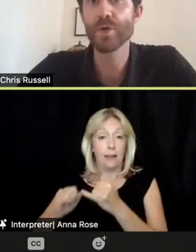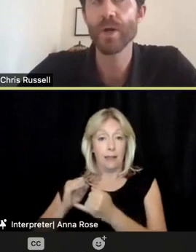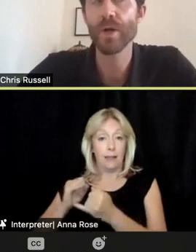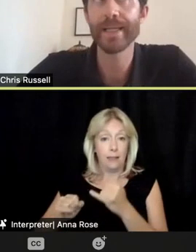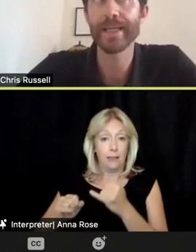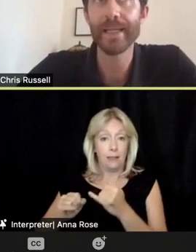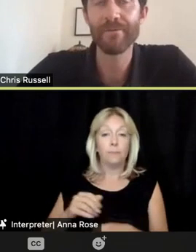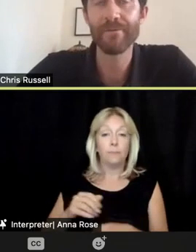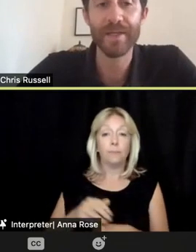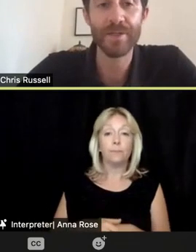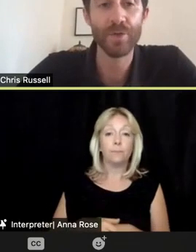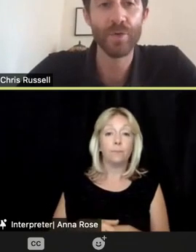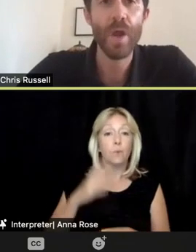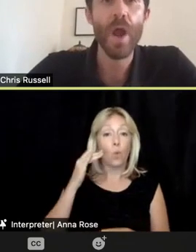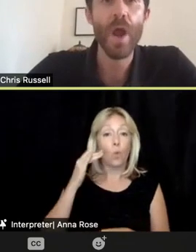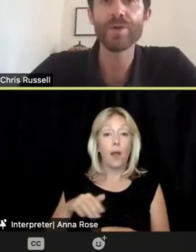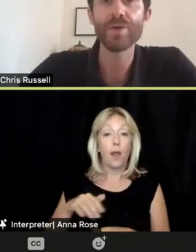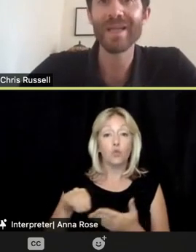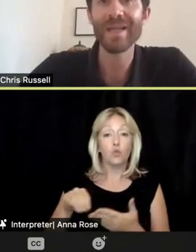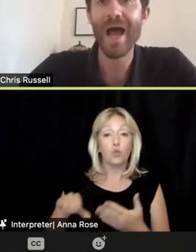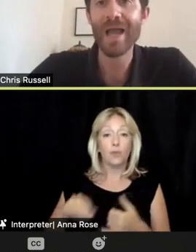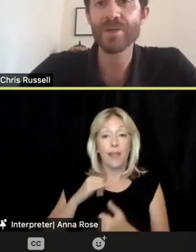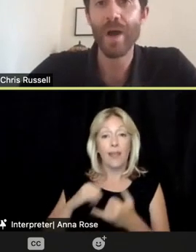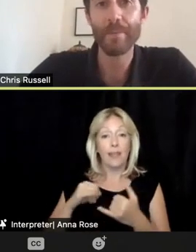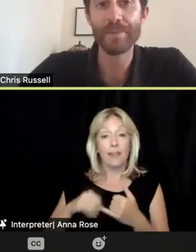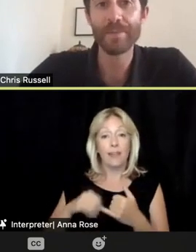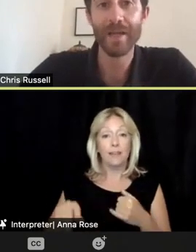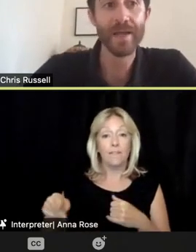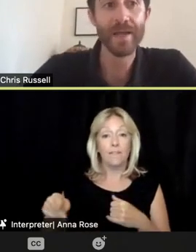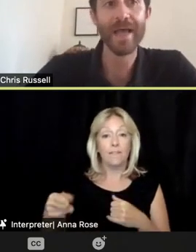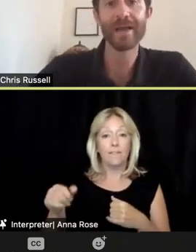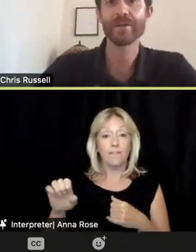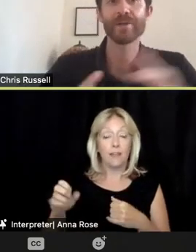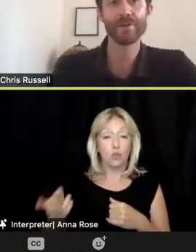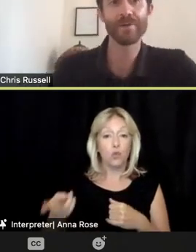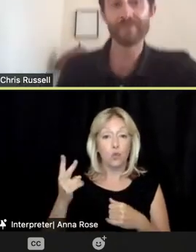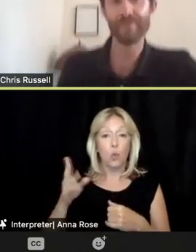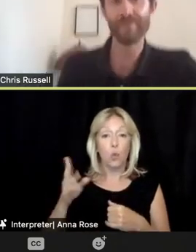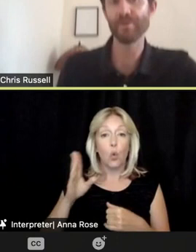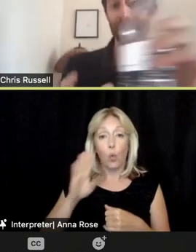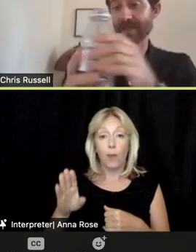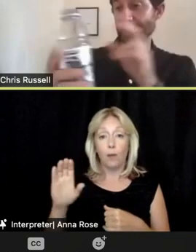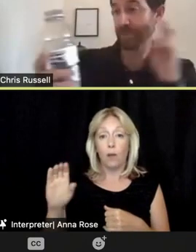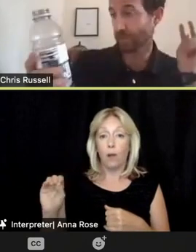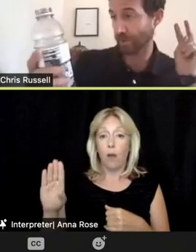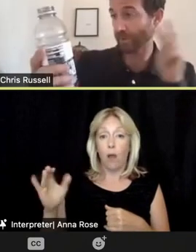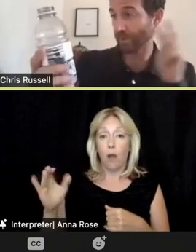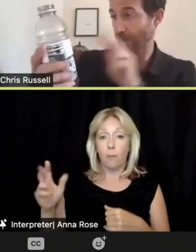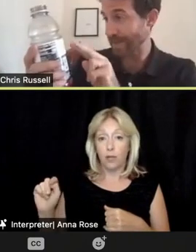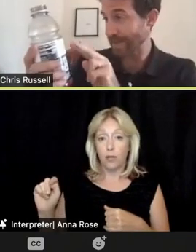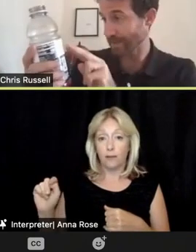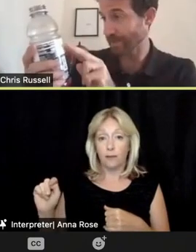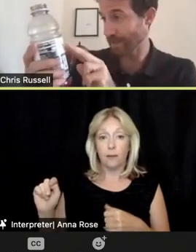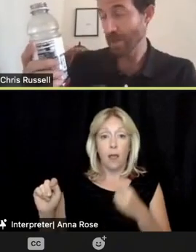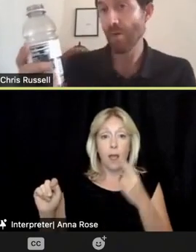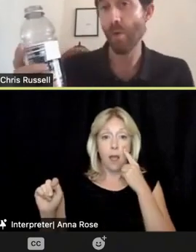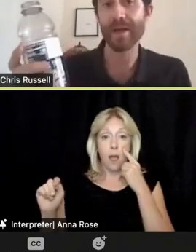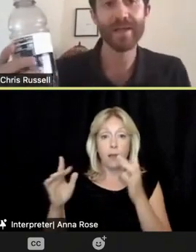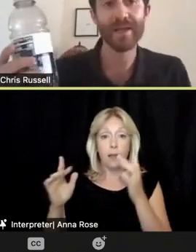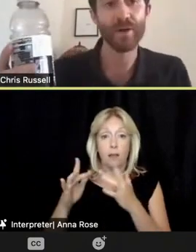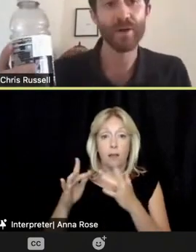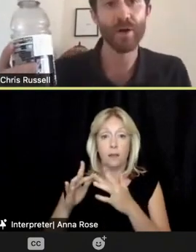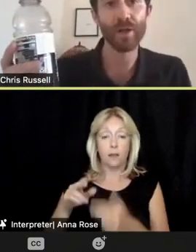that students who are in late phase 2 are using eye to object contact, direct visual fixation, looking right at